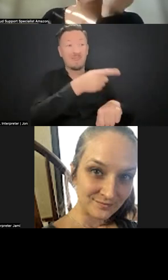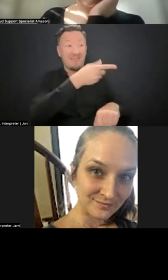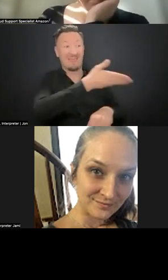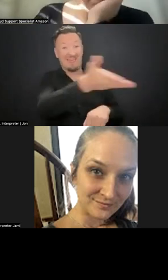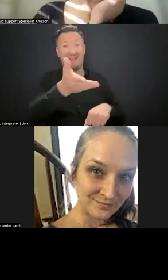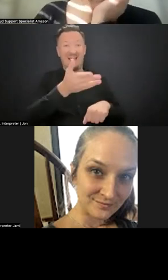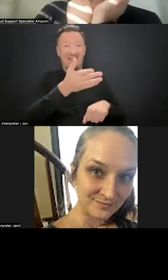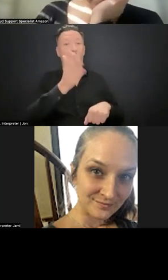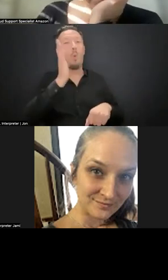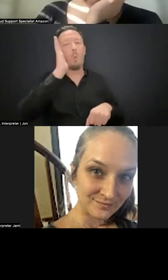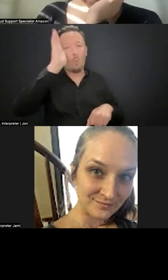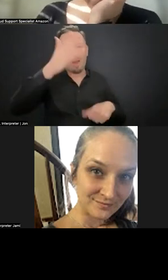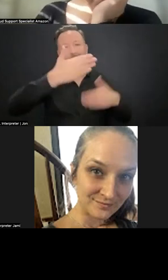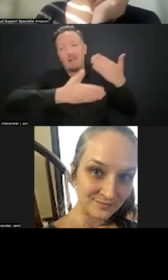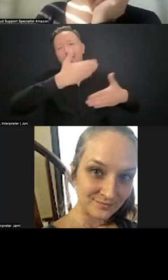fail.